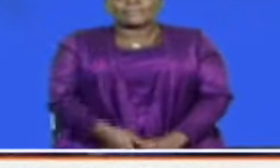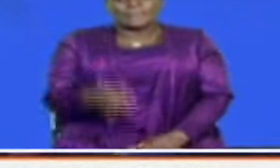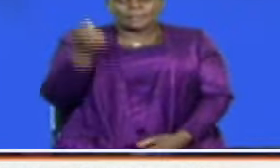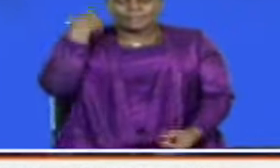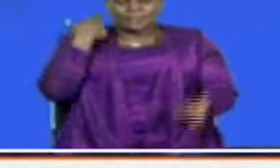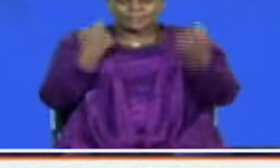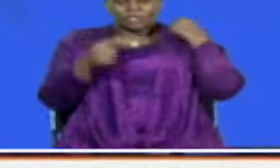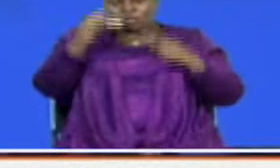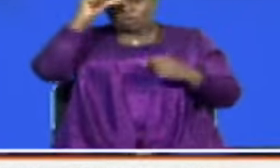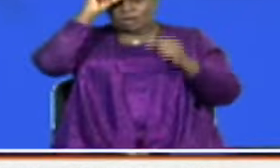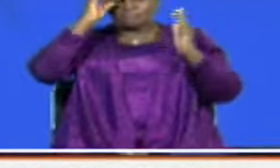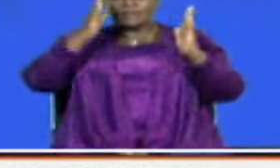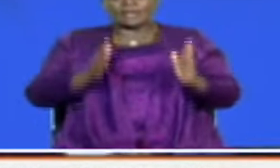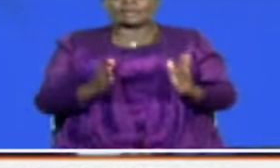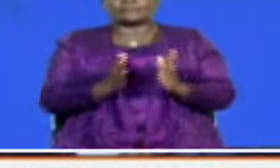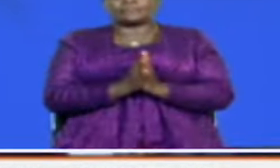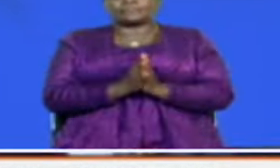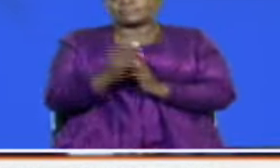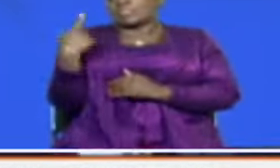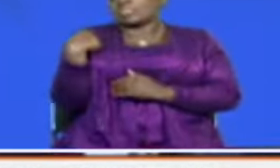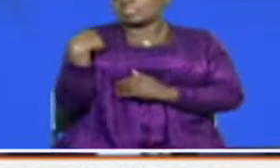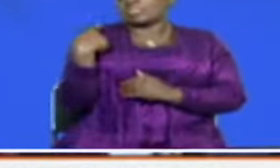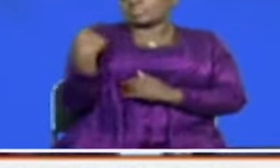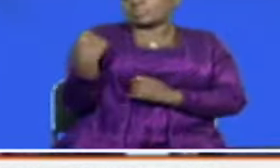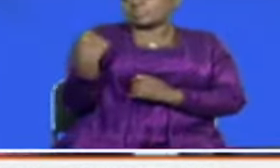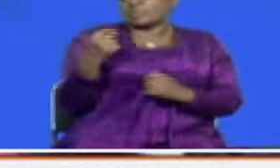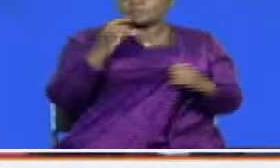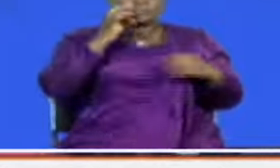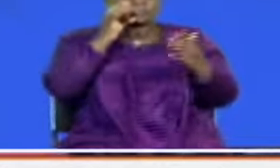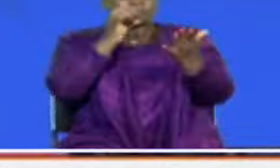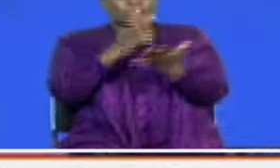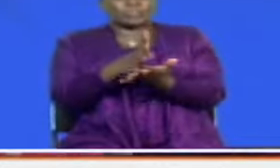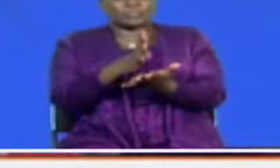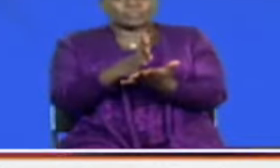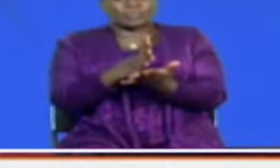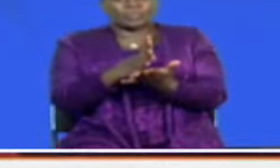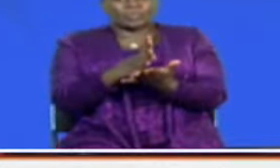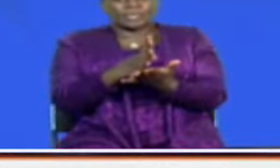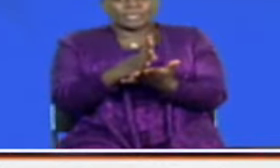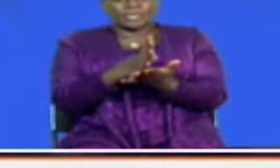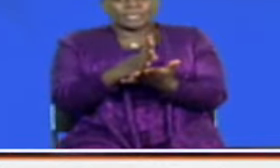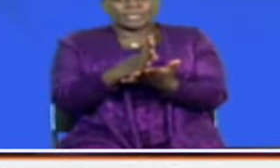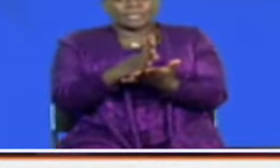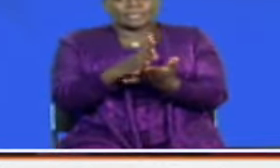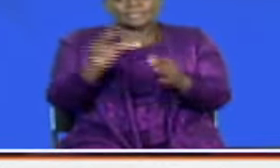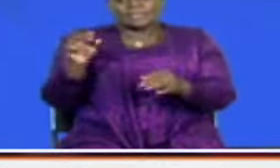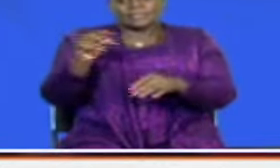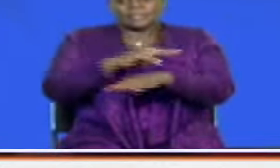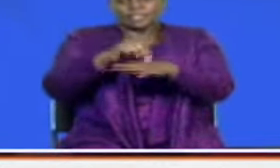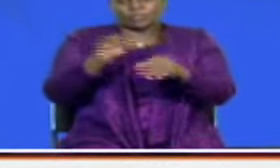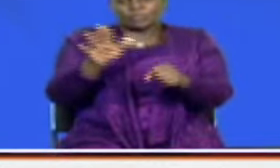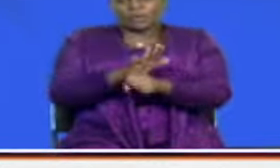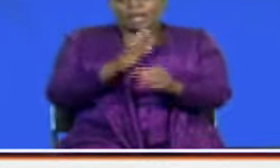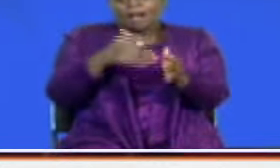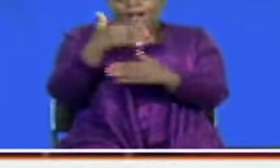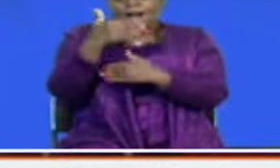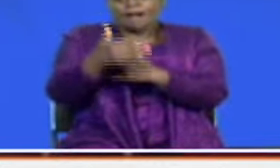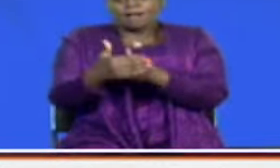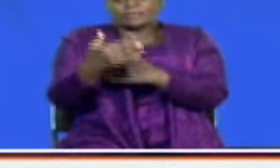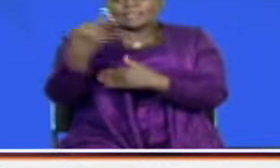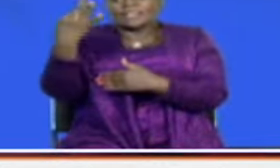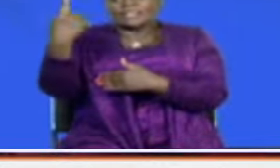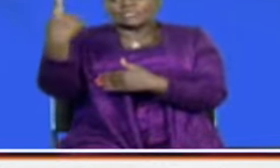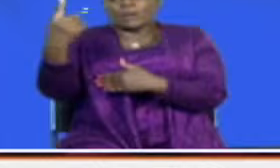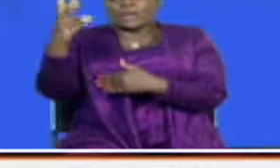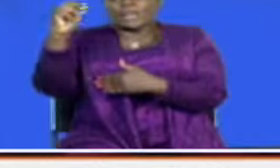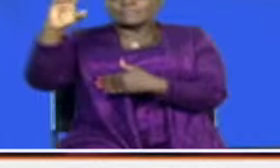Kericho Governor Erick Mutai is the latest casualty of the impeachment mood that has engulfed the entire nation. This is after 31